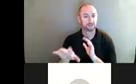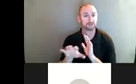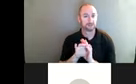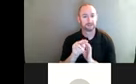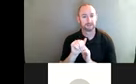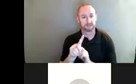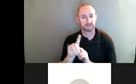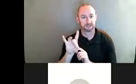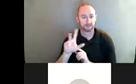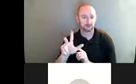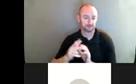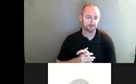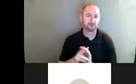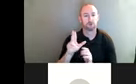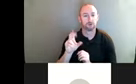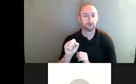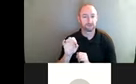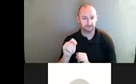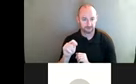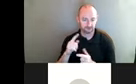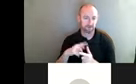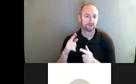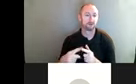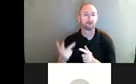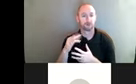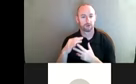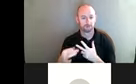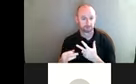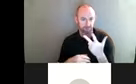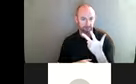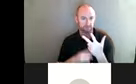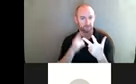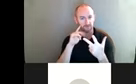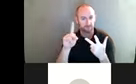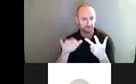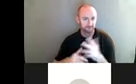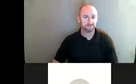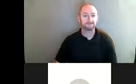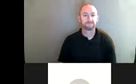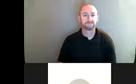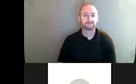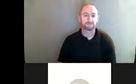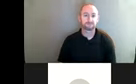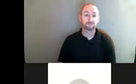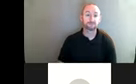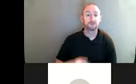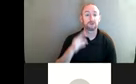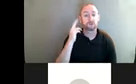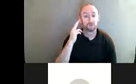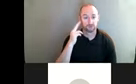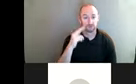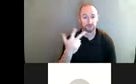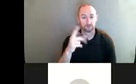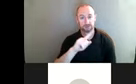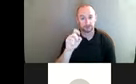NAD 83, US feet, and then you have three options for Kentucky. Now, the reason we go with these